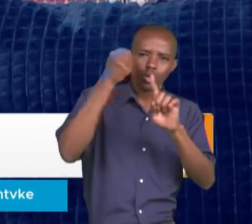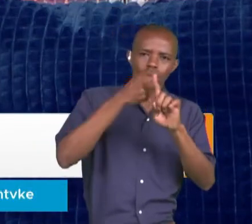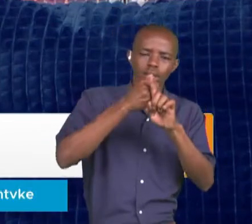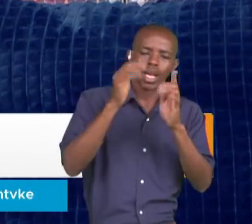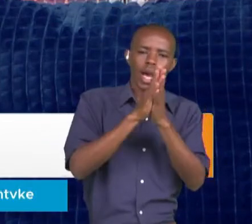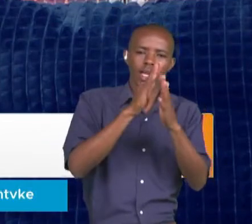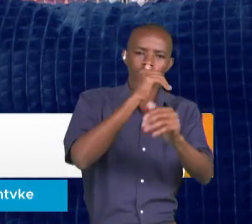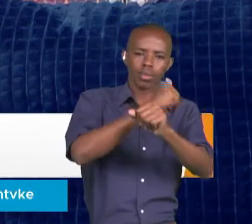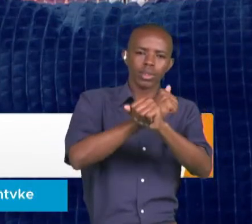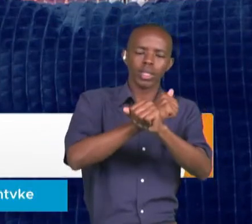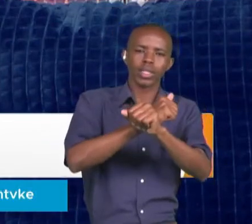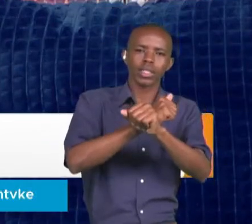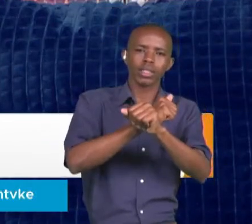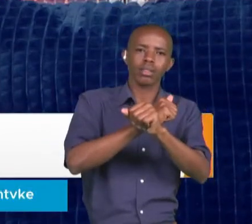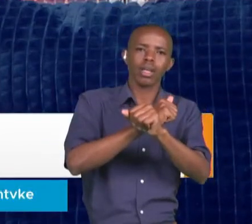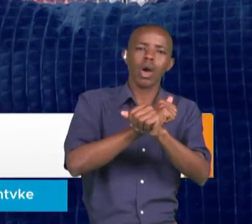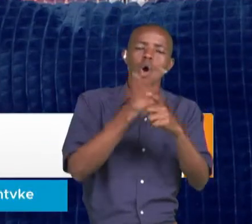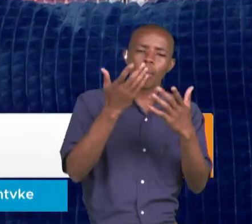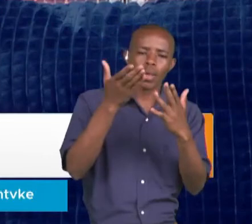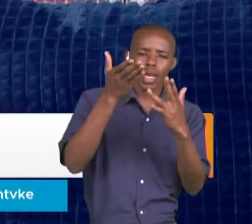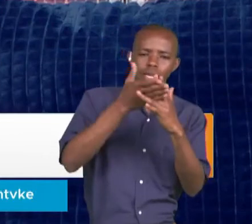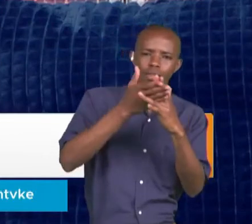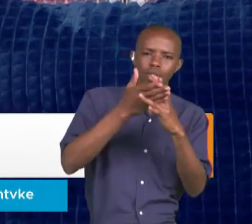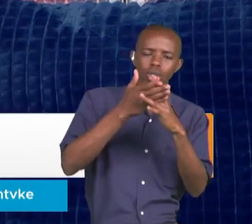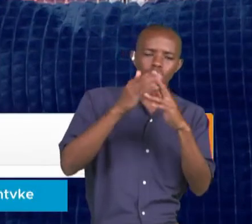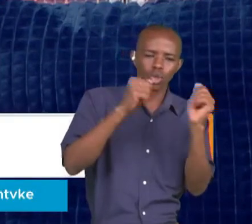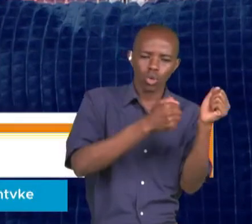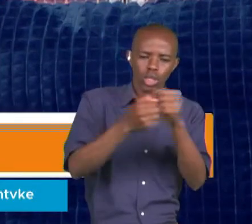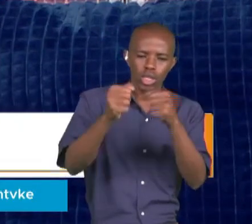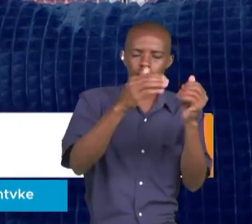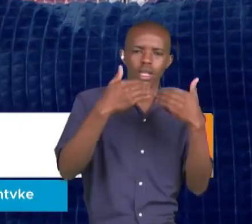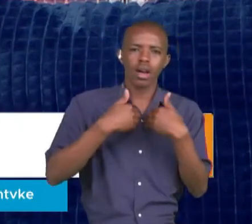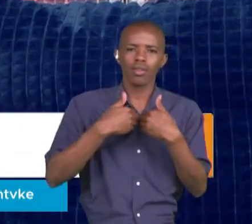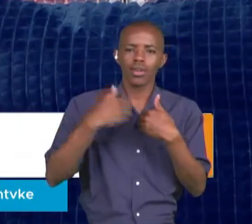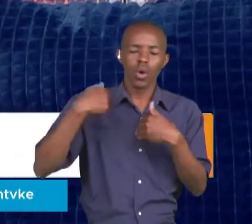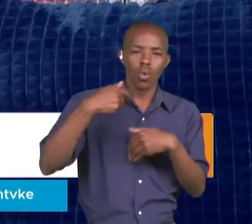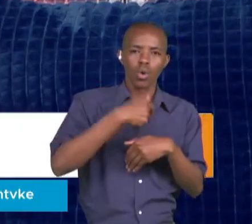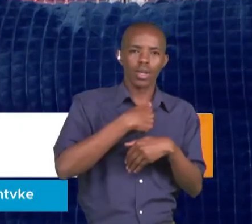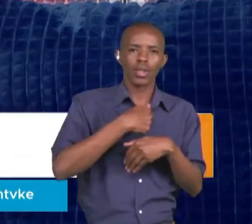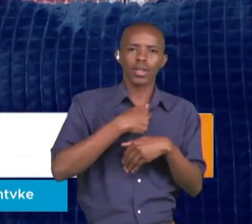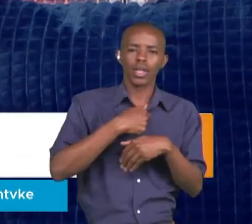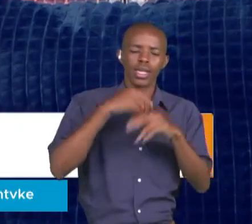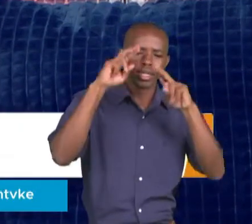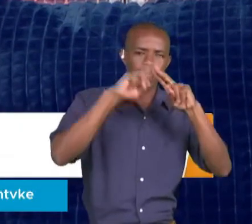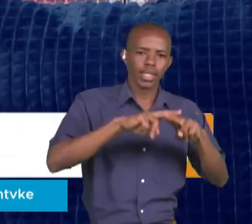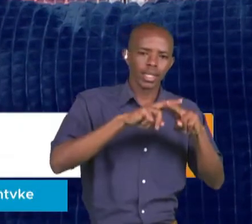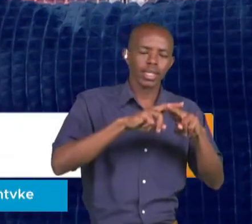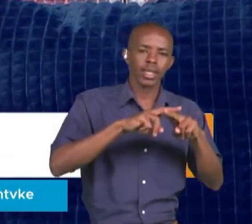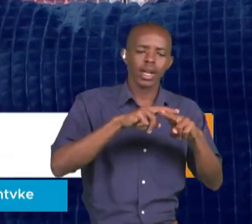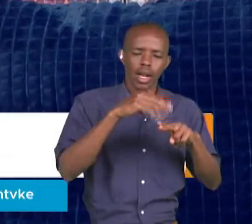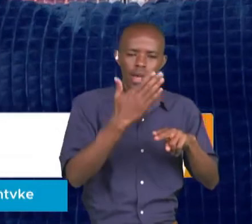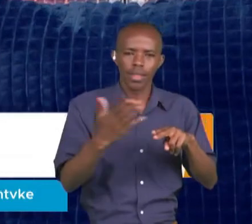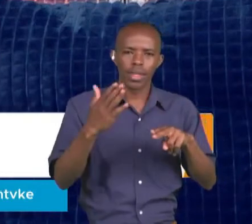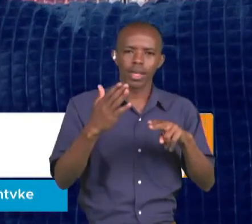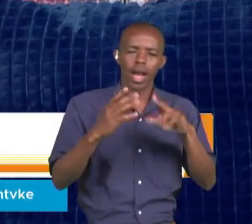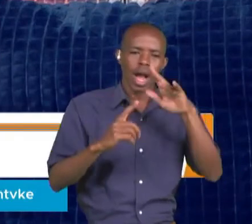prevent radicalization or even intervention strategies and thereabout. Okay. So we are actually sitting on something that looks